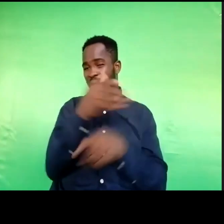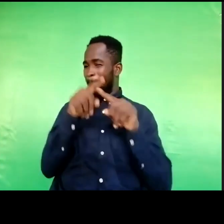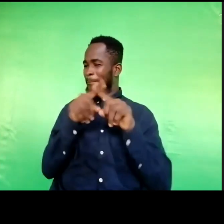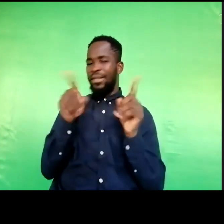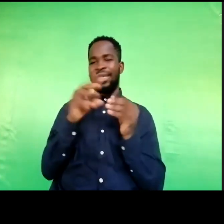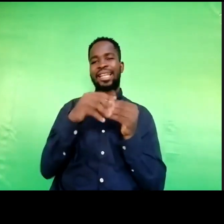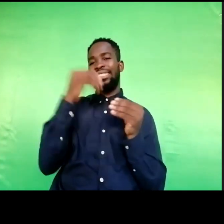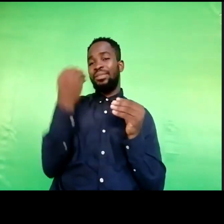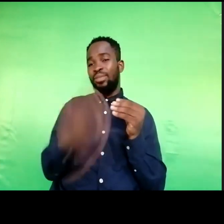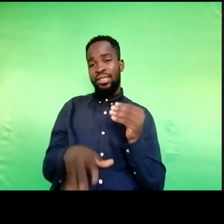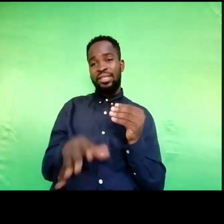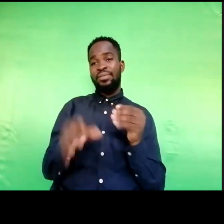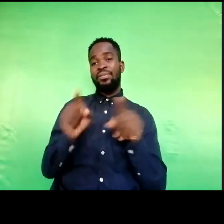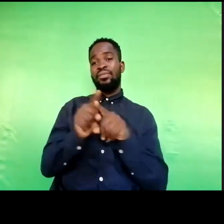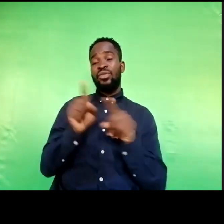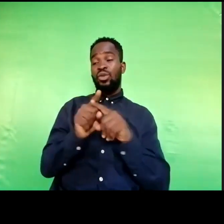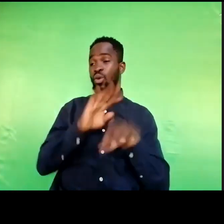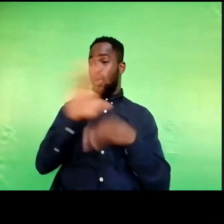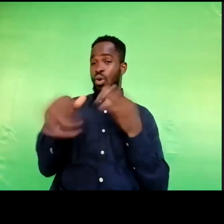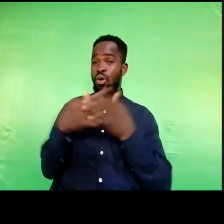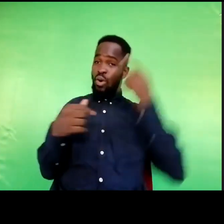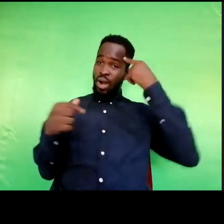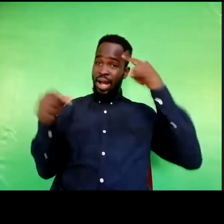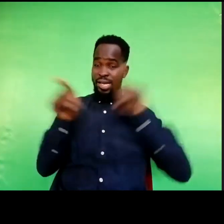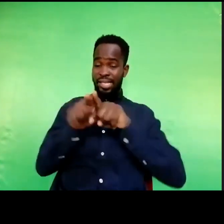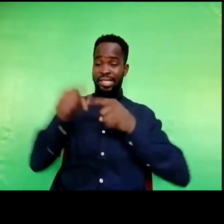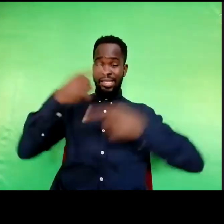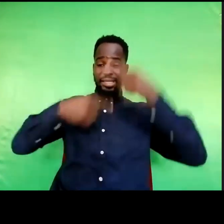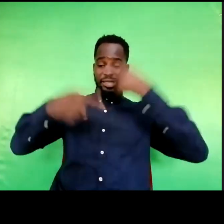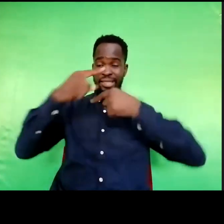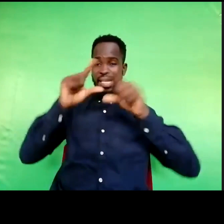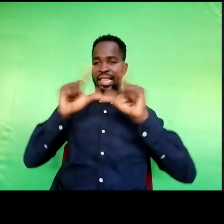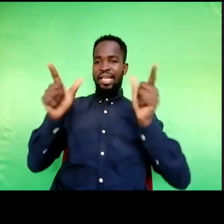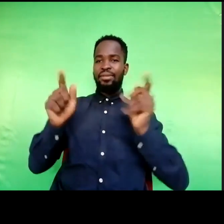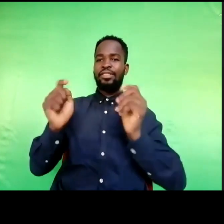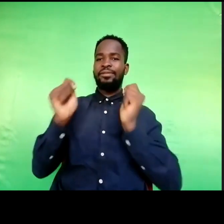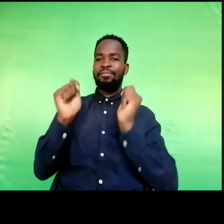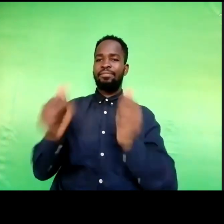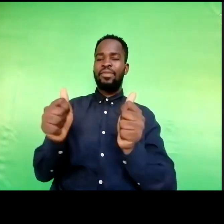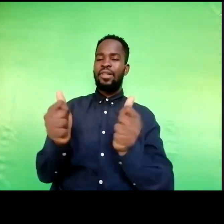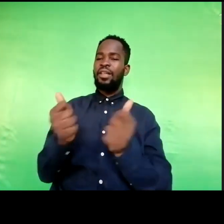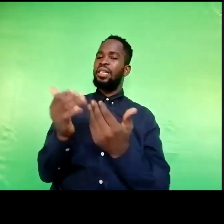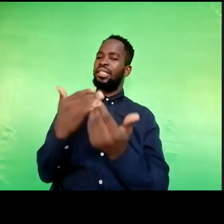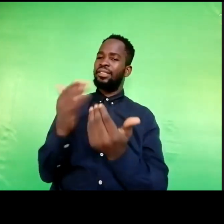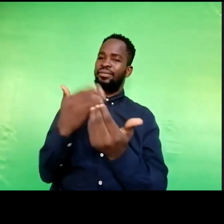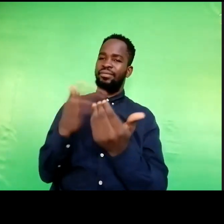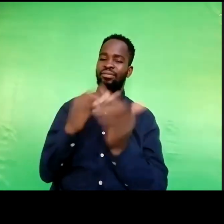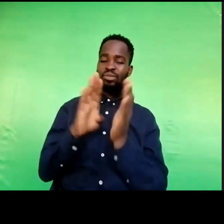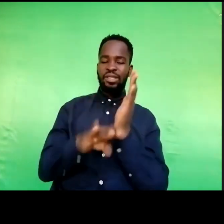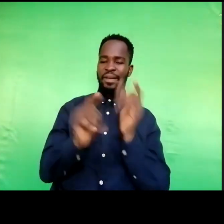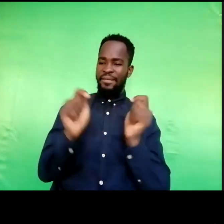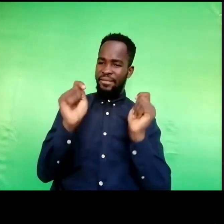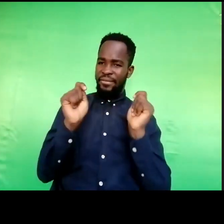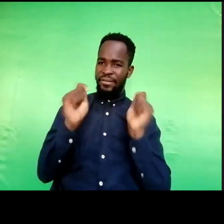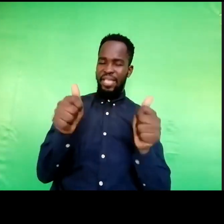to speak, we can all agree that sign language is the most affordable and maybe should be the first thing we should think